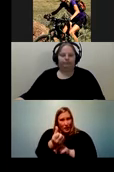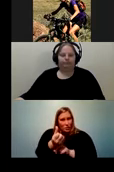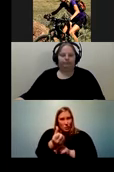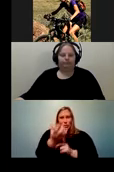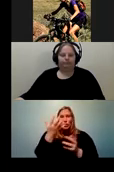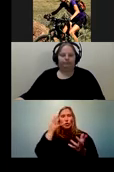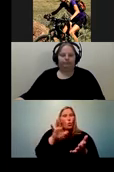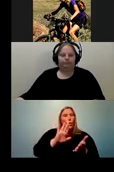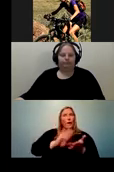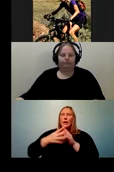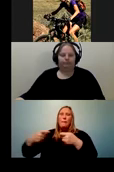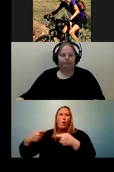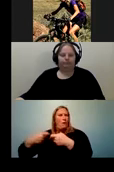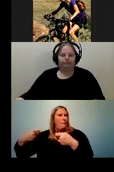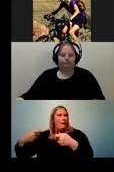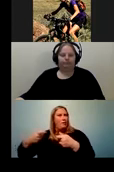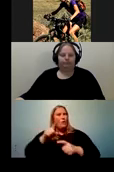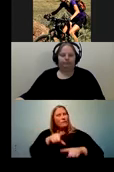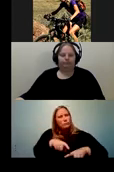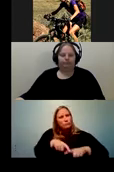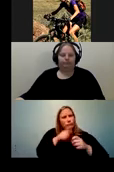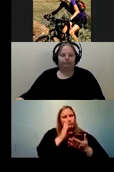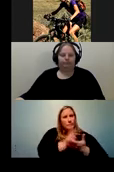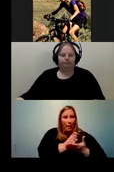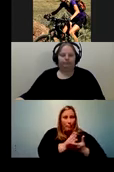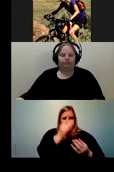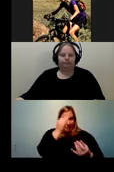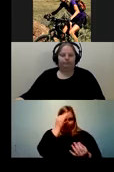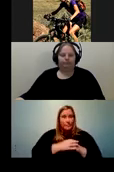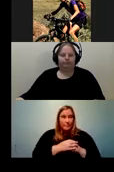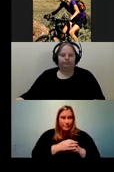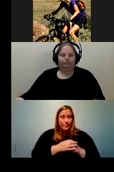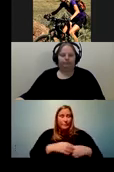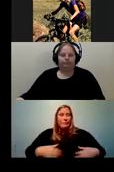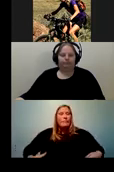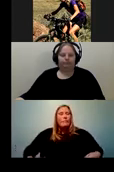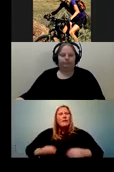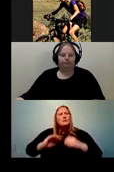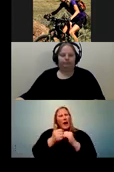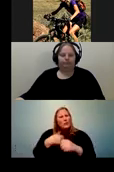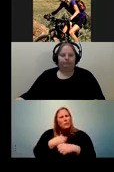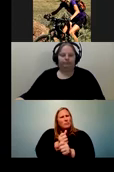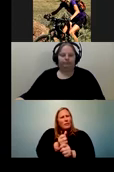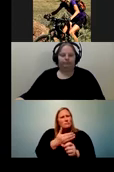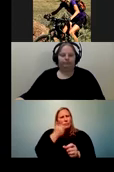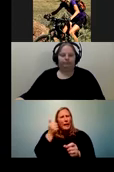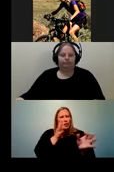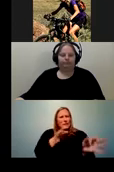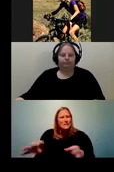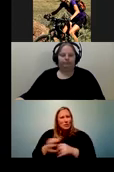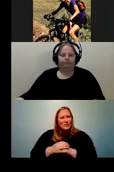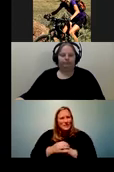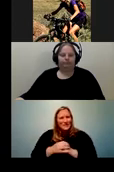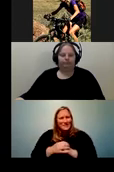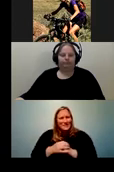part of our brain. So how do we increase our success and make better decisions? And I got